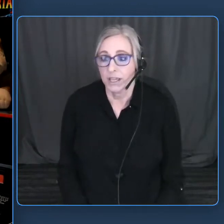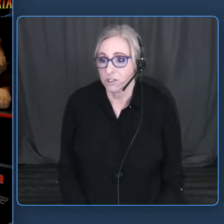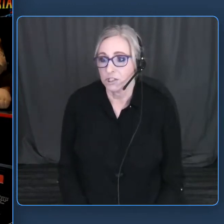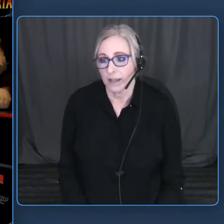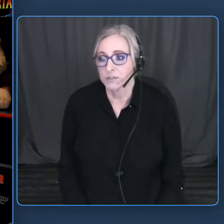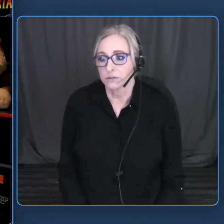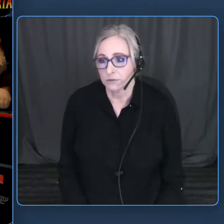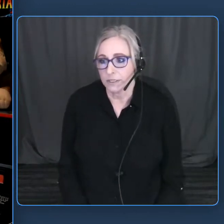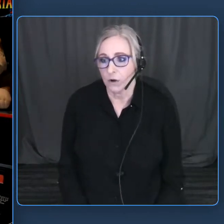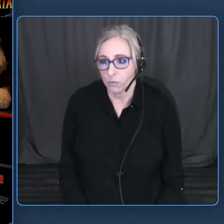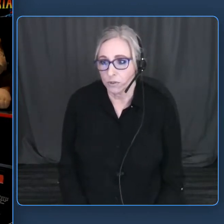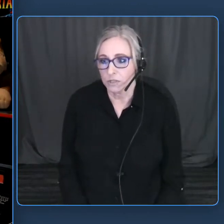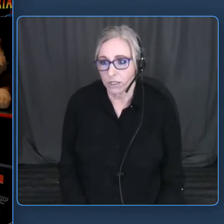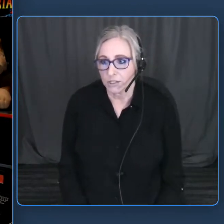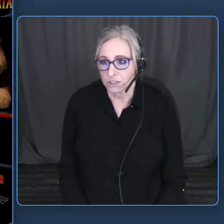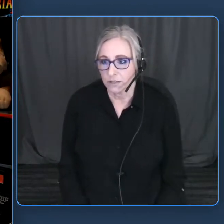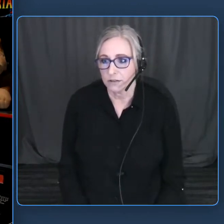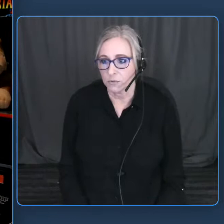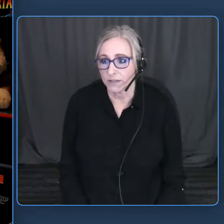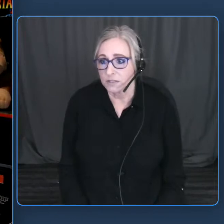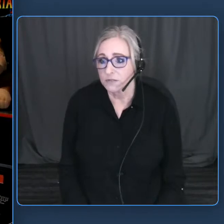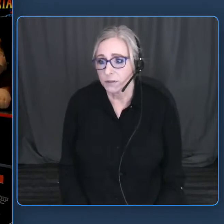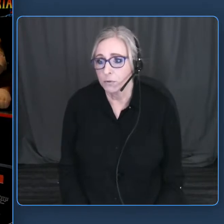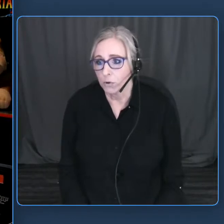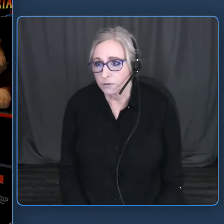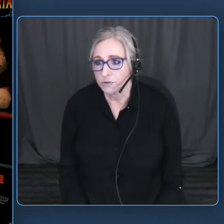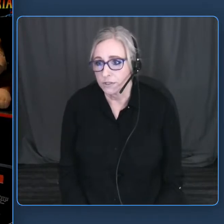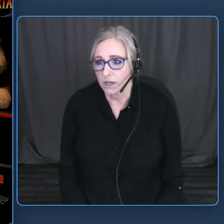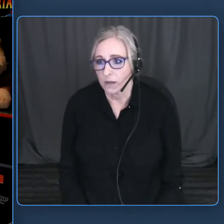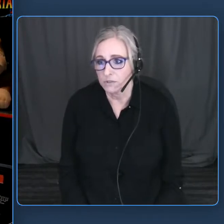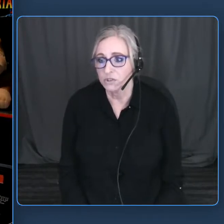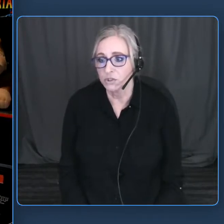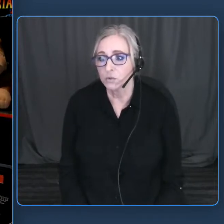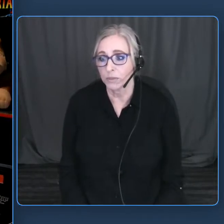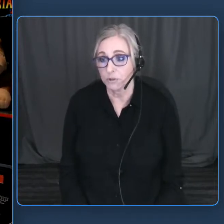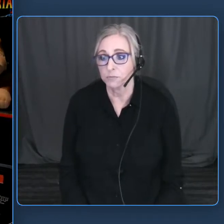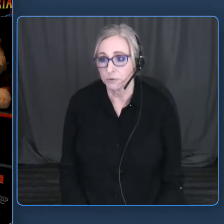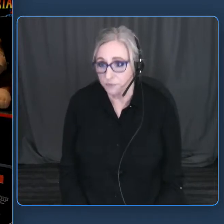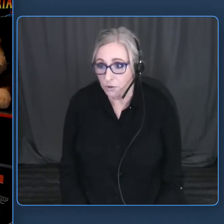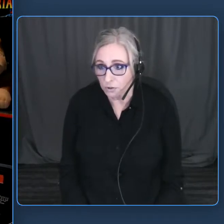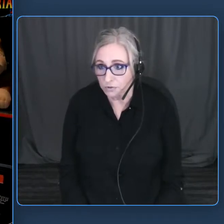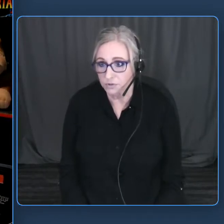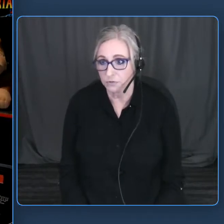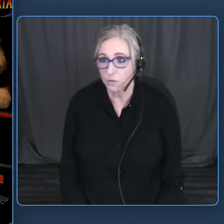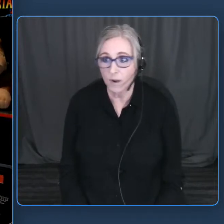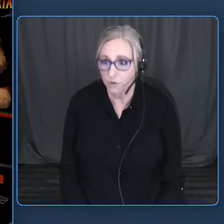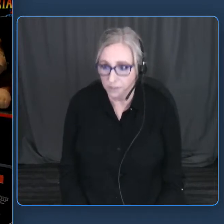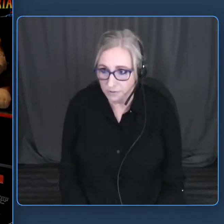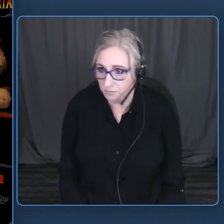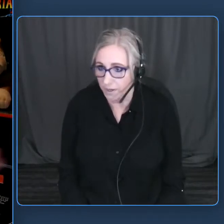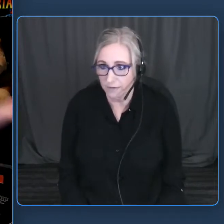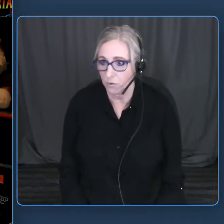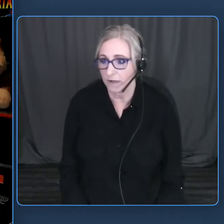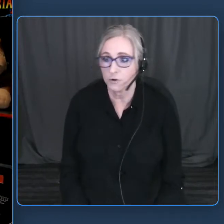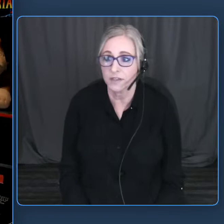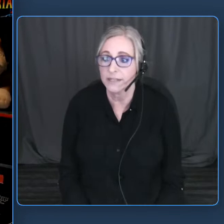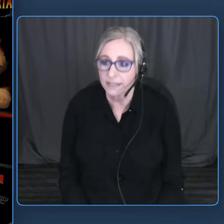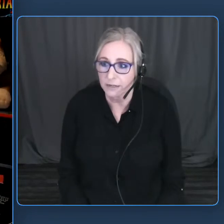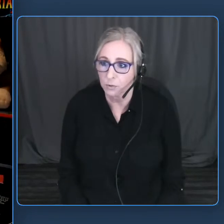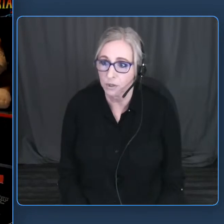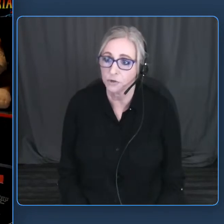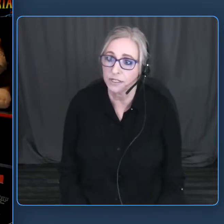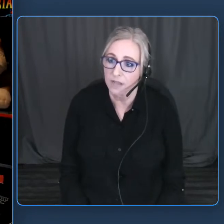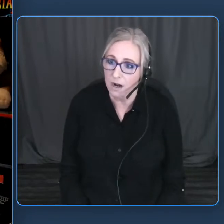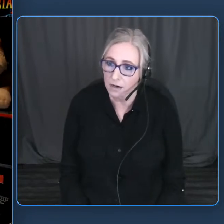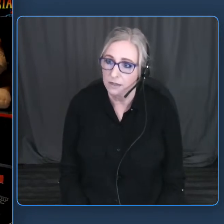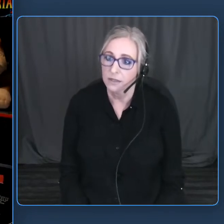Yeah, communication, absolutely. Open communication. I think you're right. That's very important to do what the person prefers, whoever it is, right? Whatever they